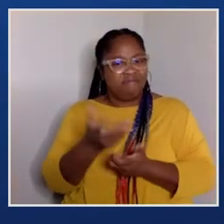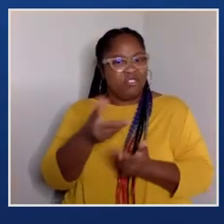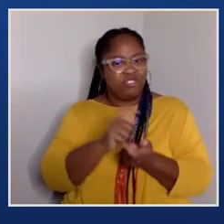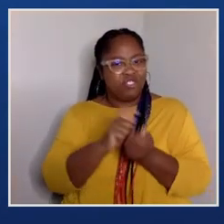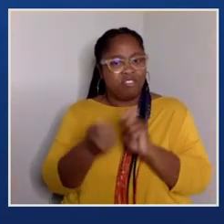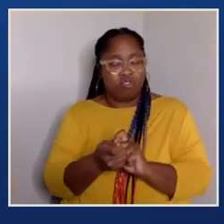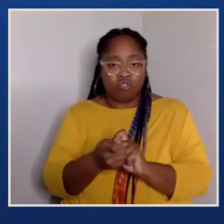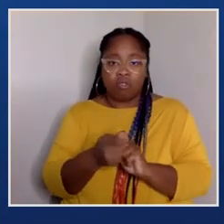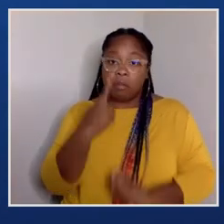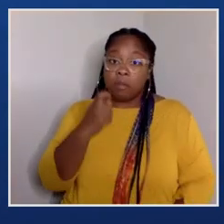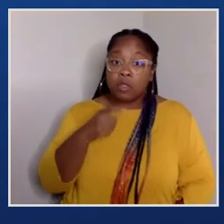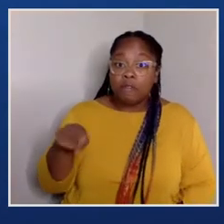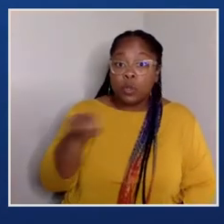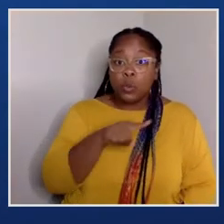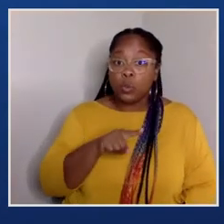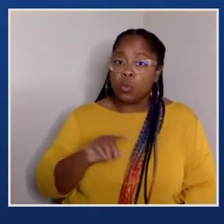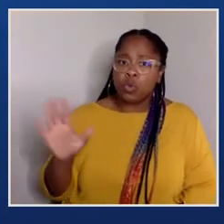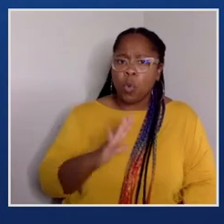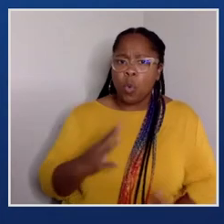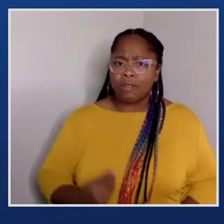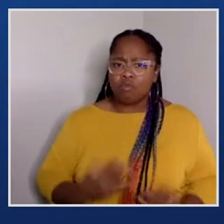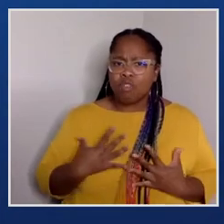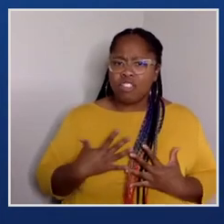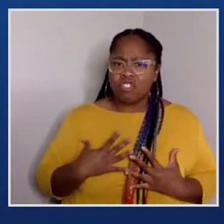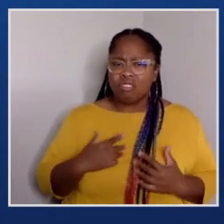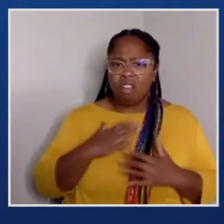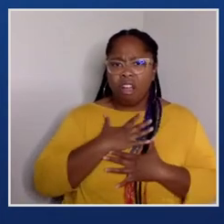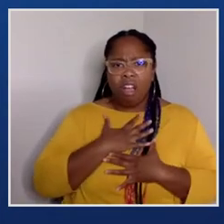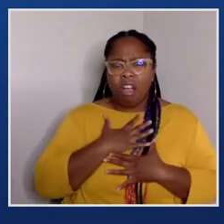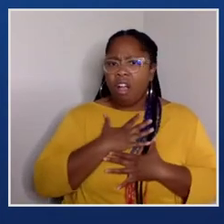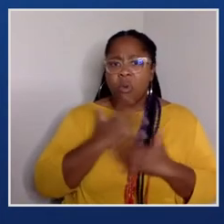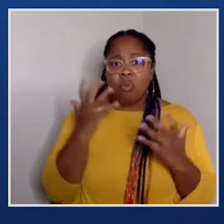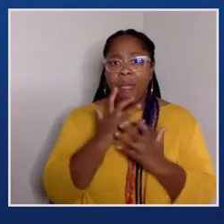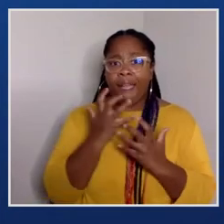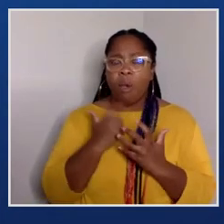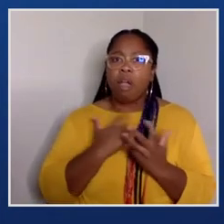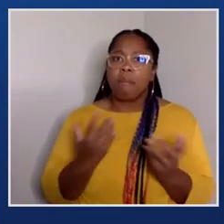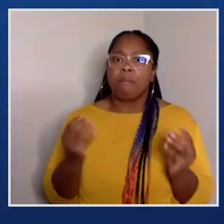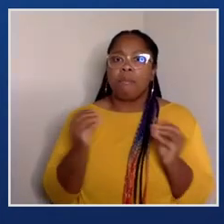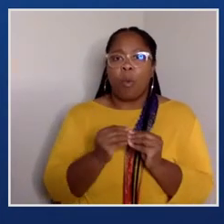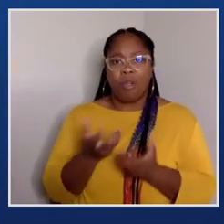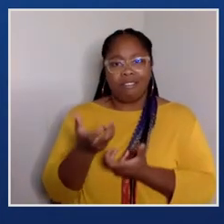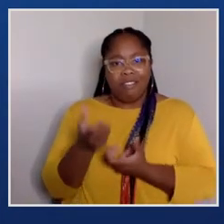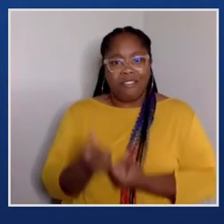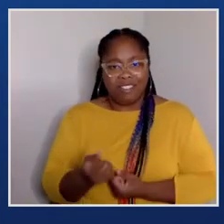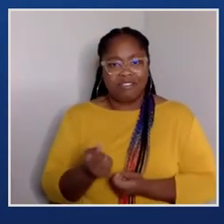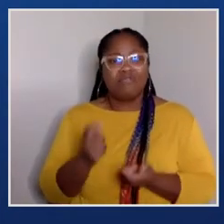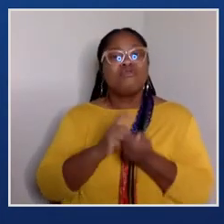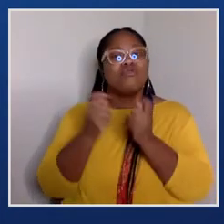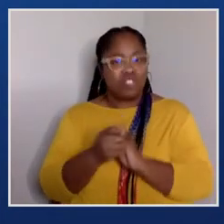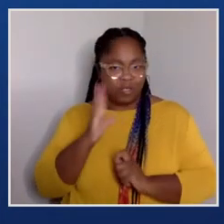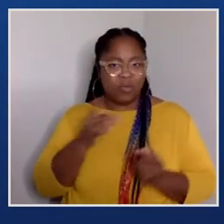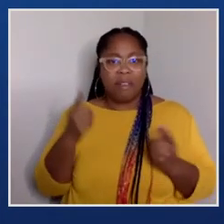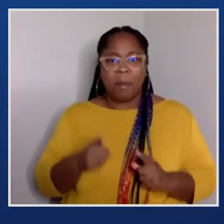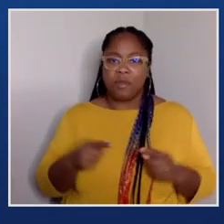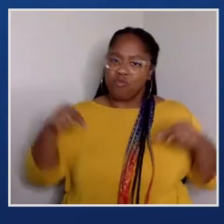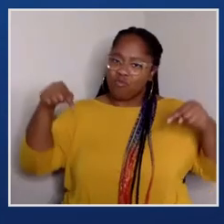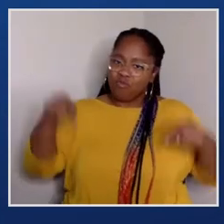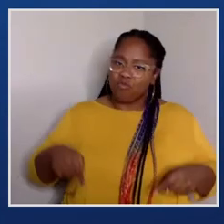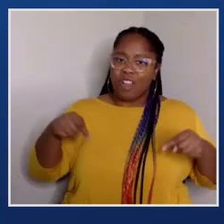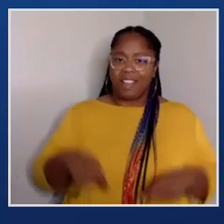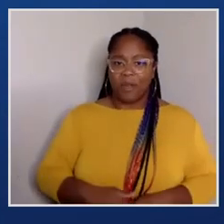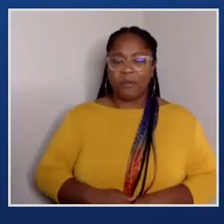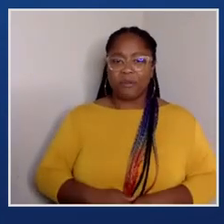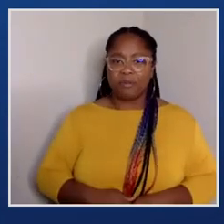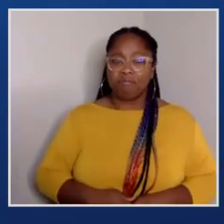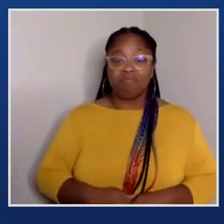your inspiration, I've never been more certain that change is upon us right now. Just